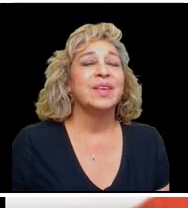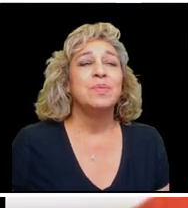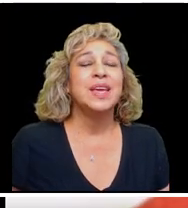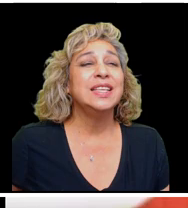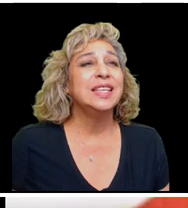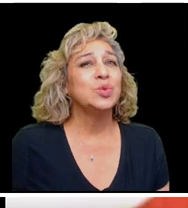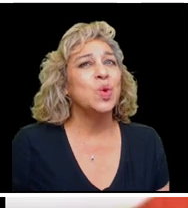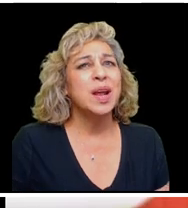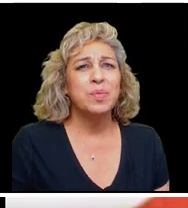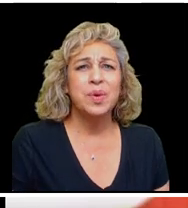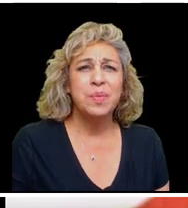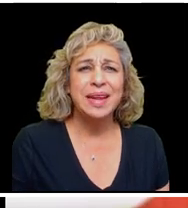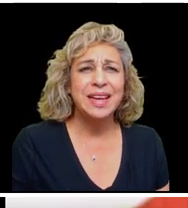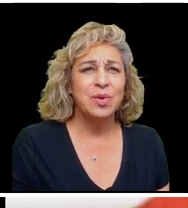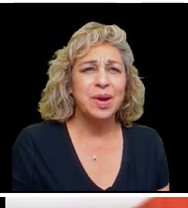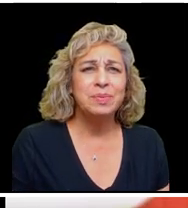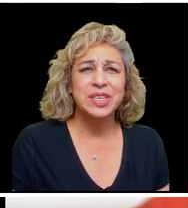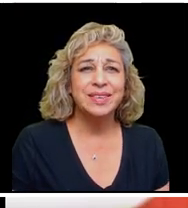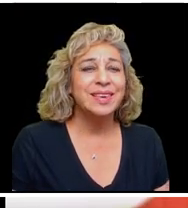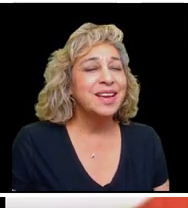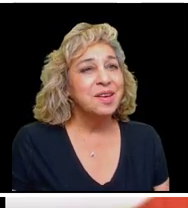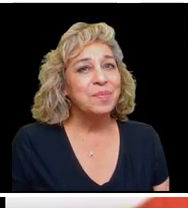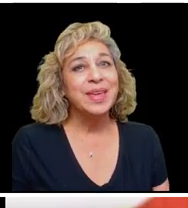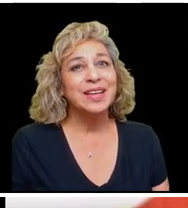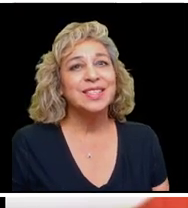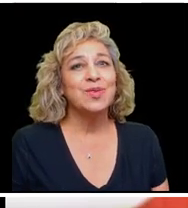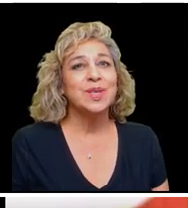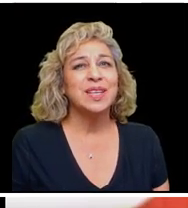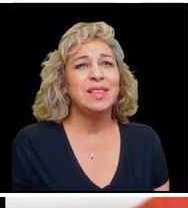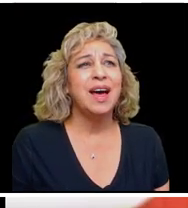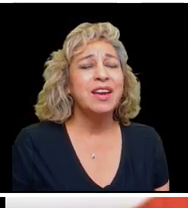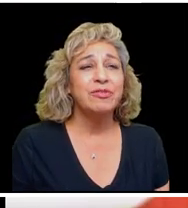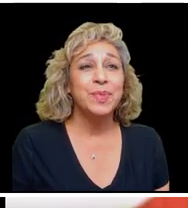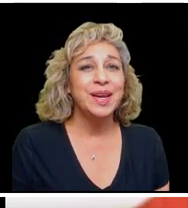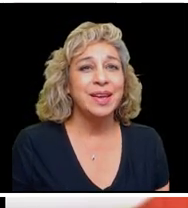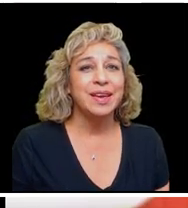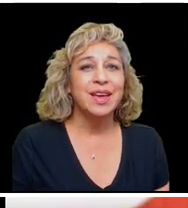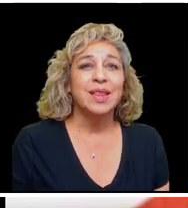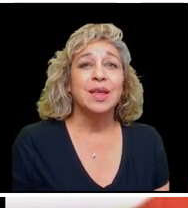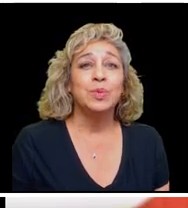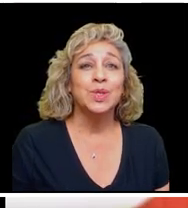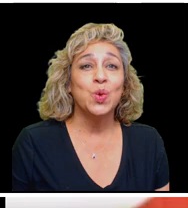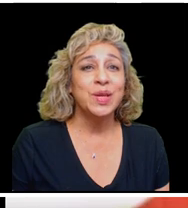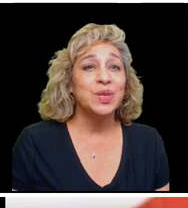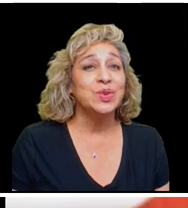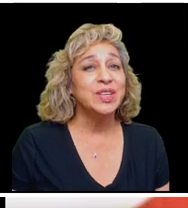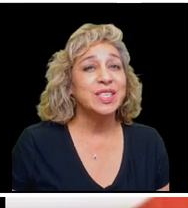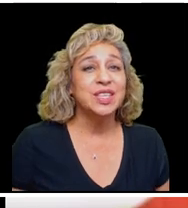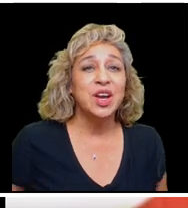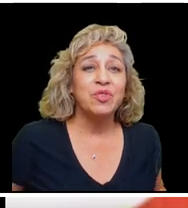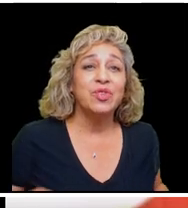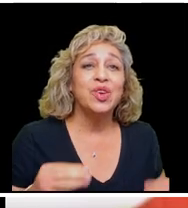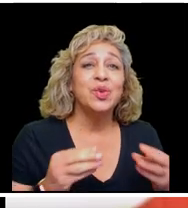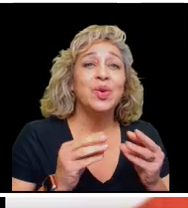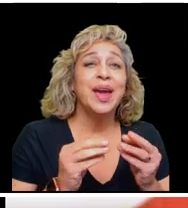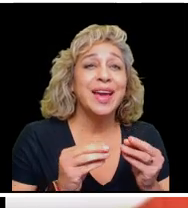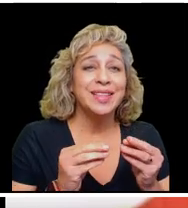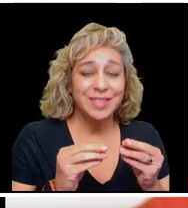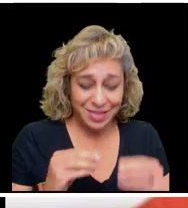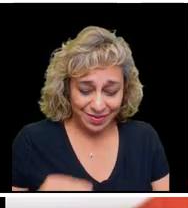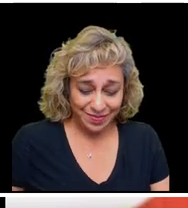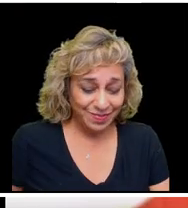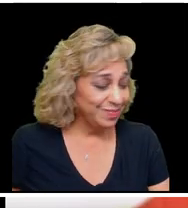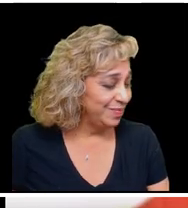he says we're not permitting corruption because there was a lot of money that was going to just a few